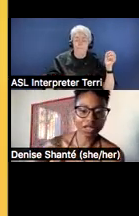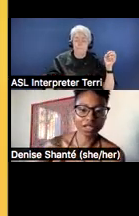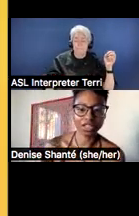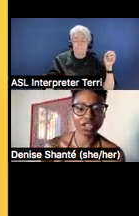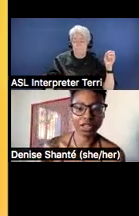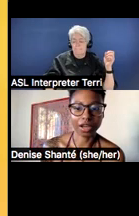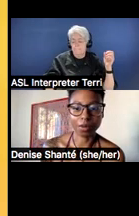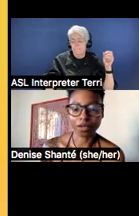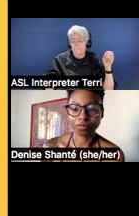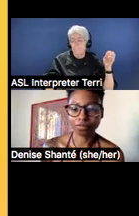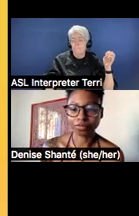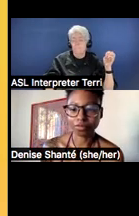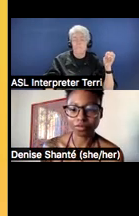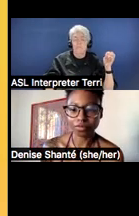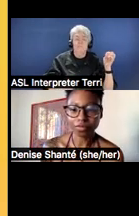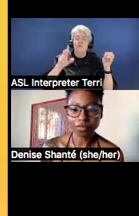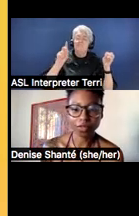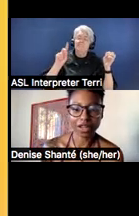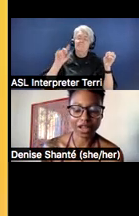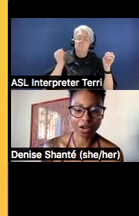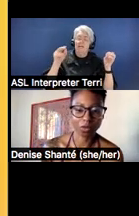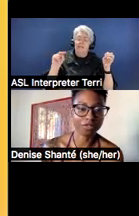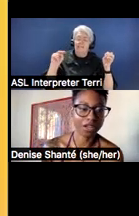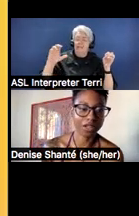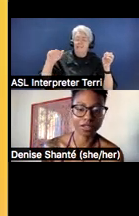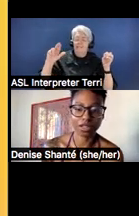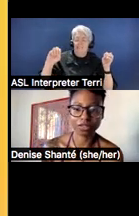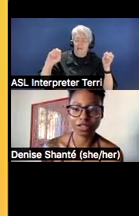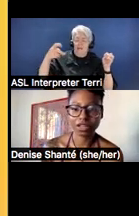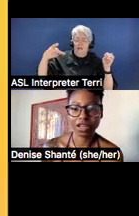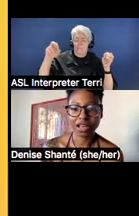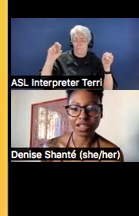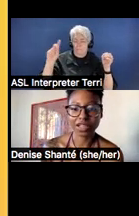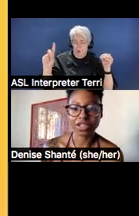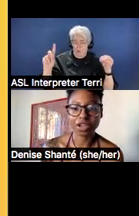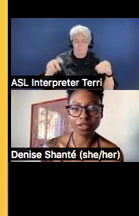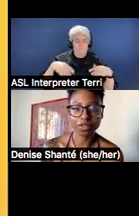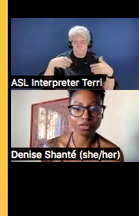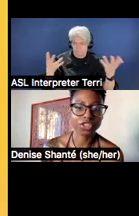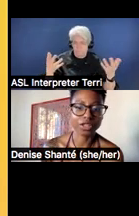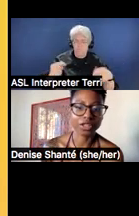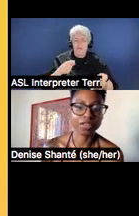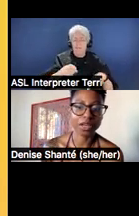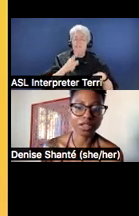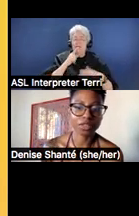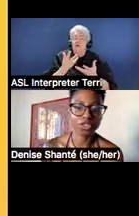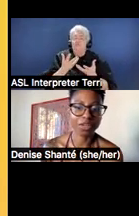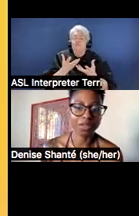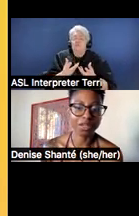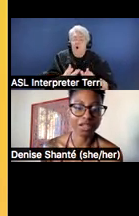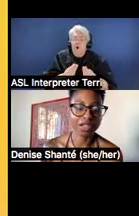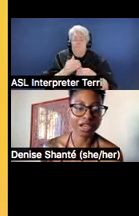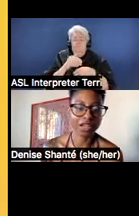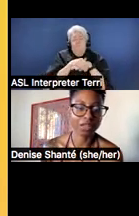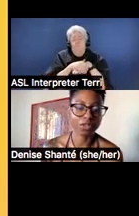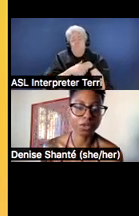What is the DJN Care Pod? Right now, we're defining ourselves as a soft, regenerative space for